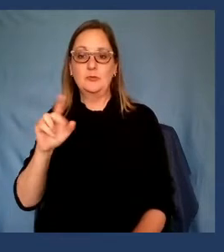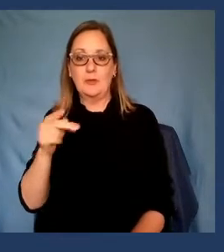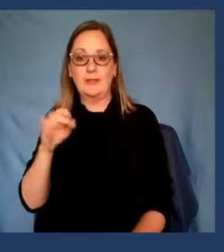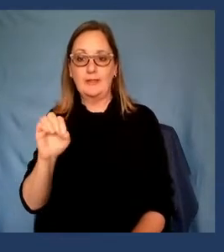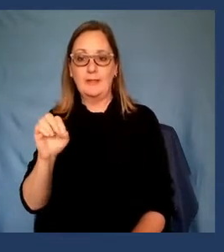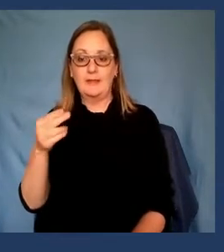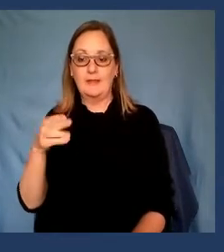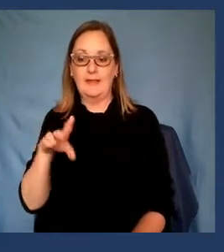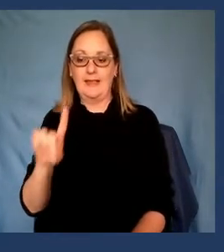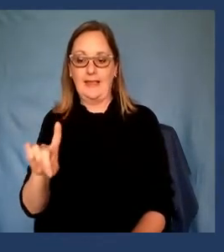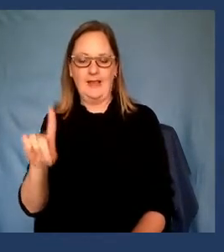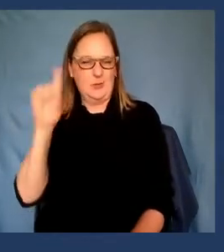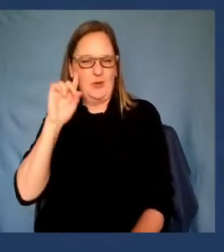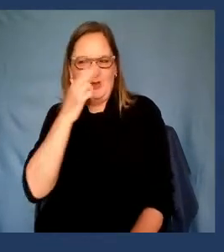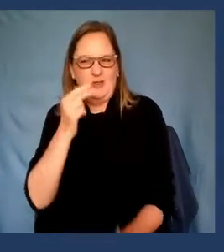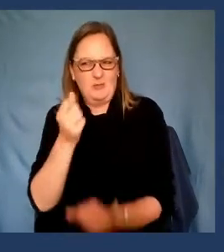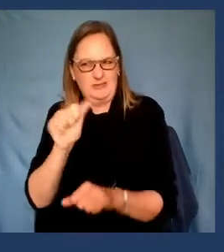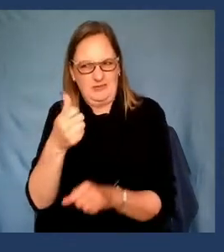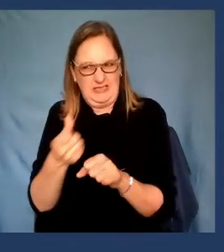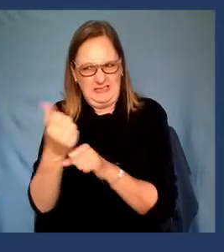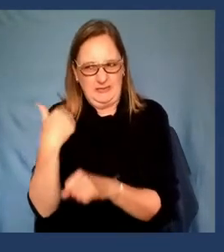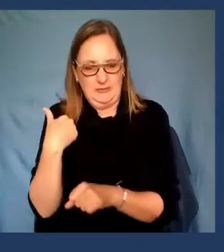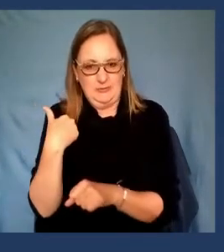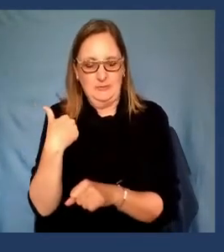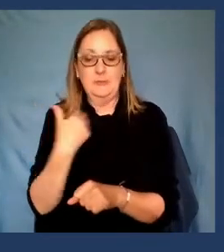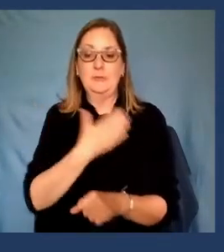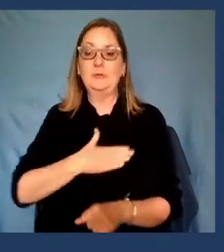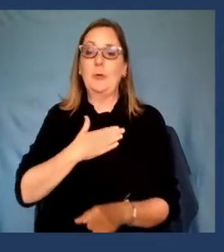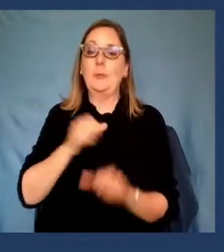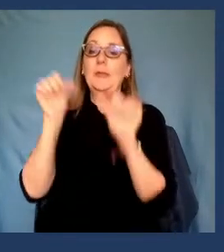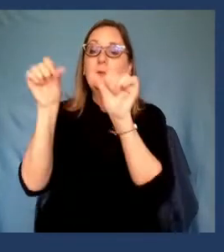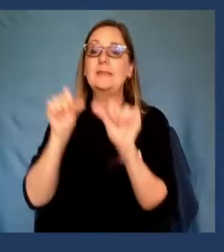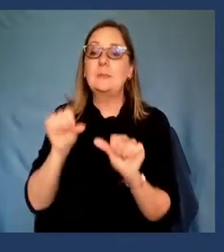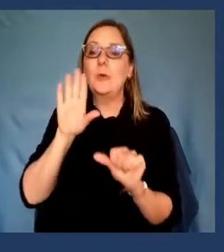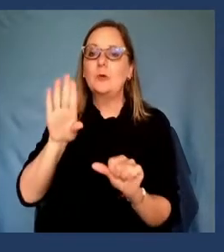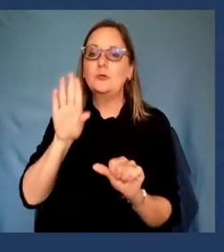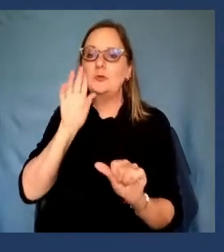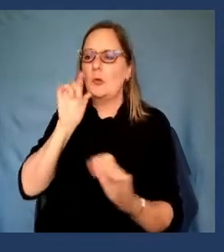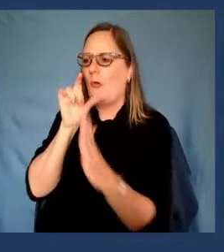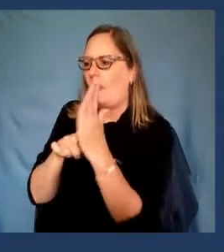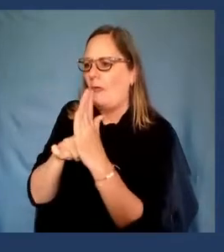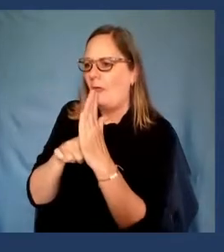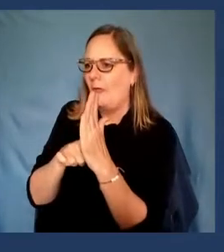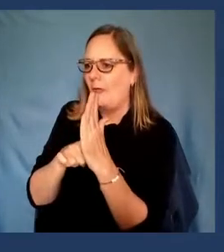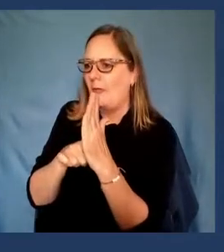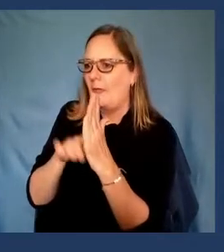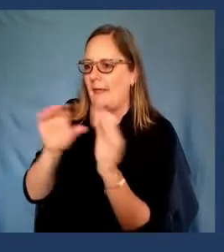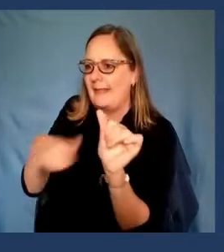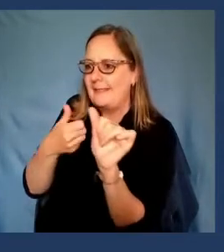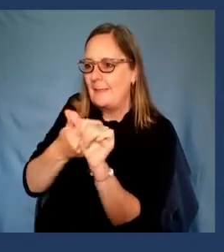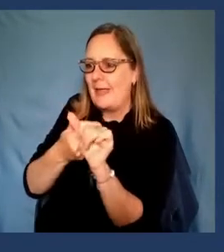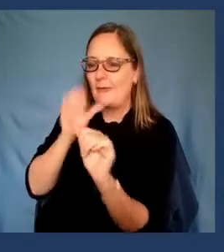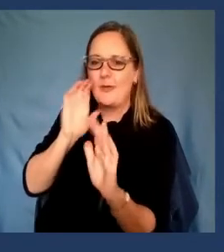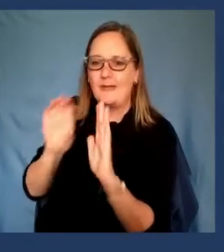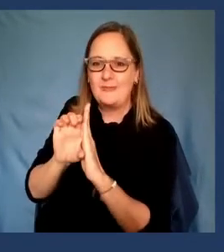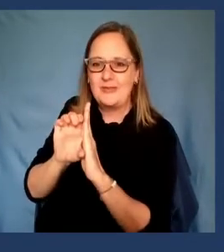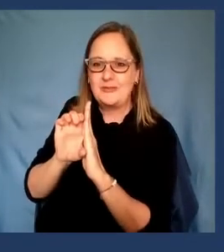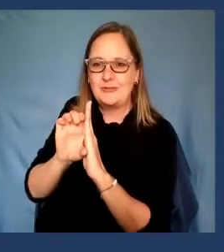hear them. But now let me transition to the final two segments of the opening of day